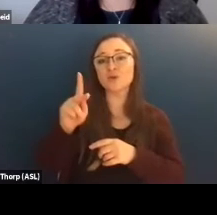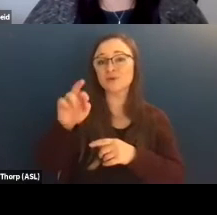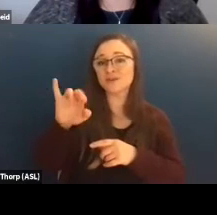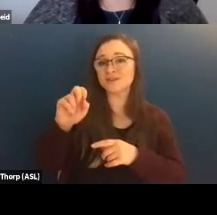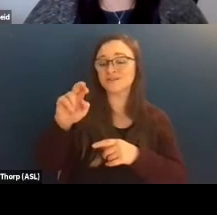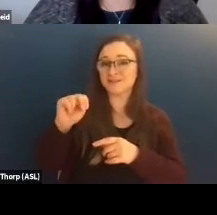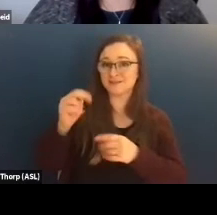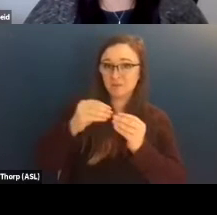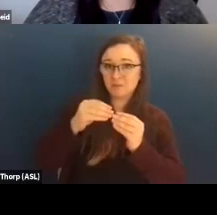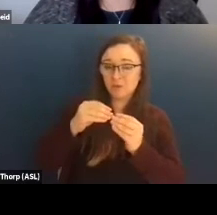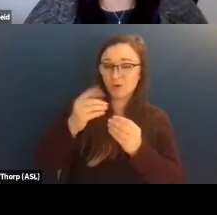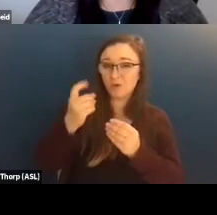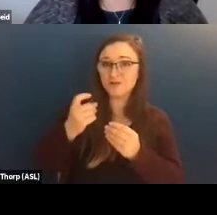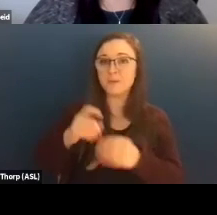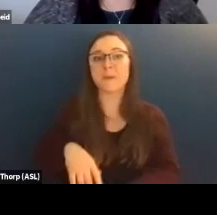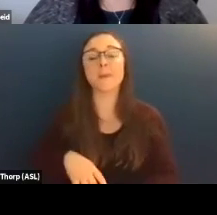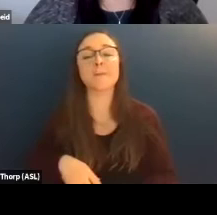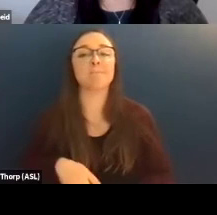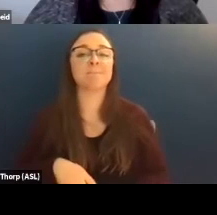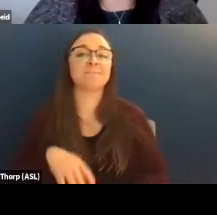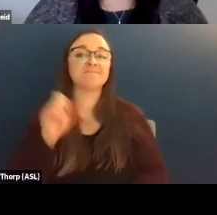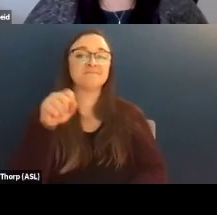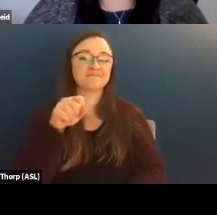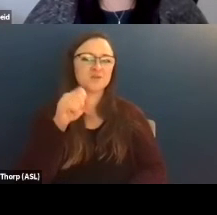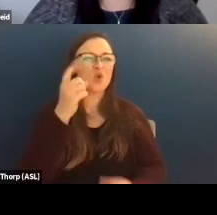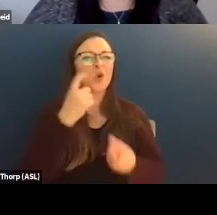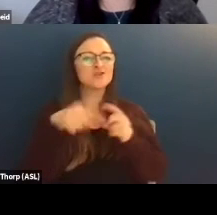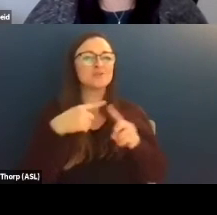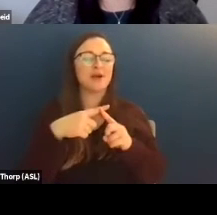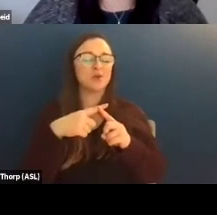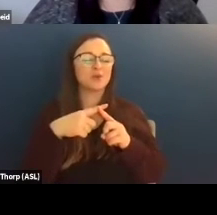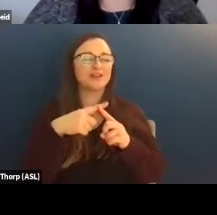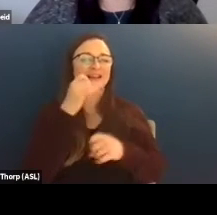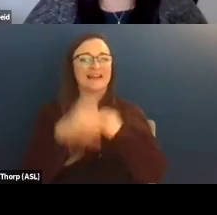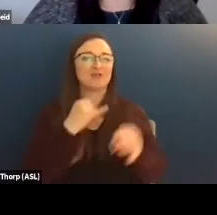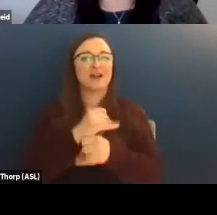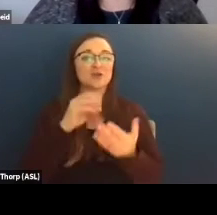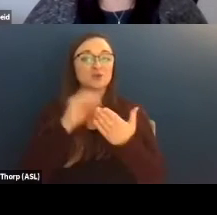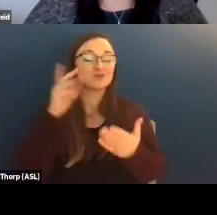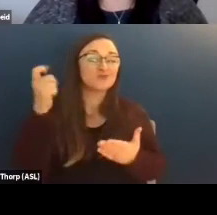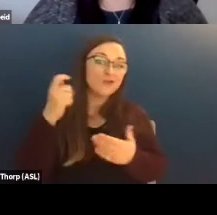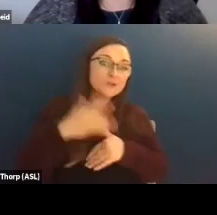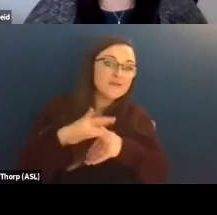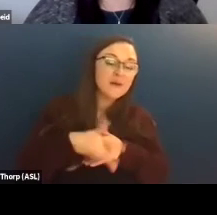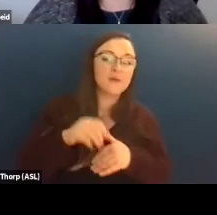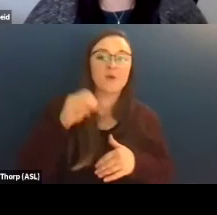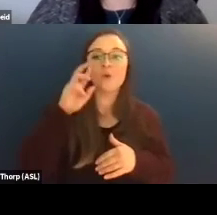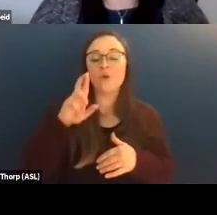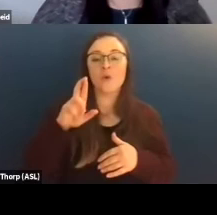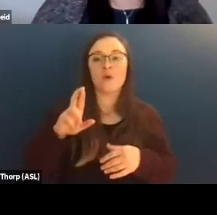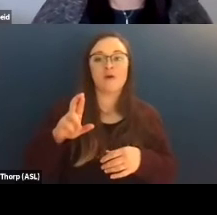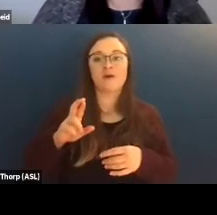box? Sure, so a couple of questions about international students, scholarships that are available and ways